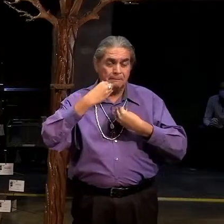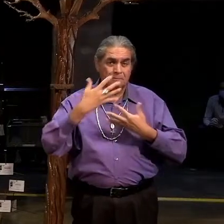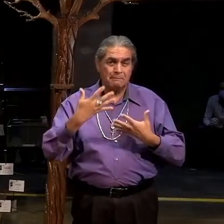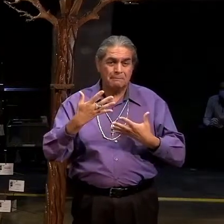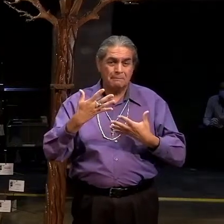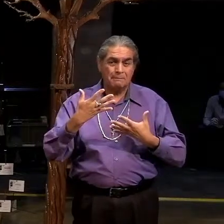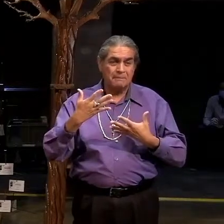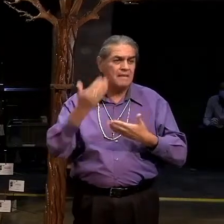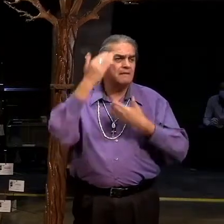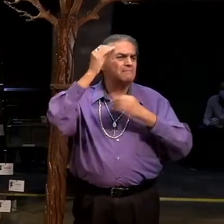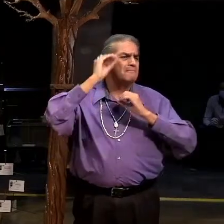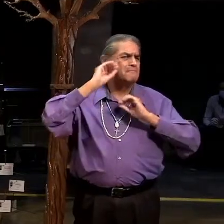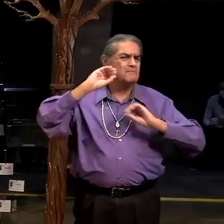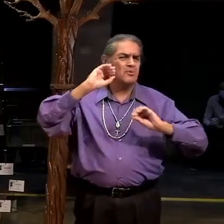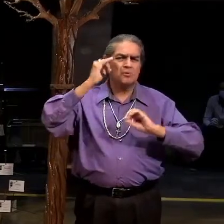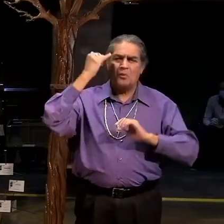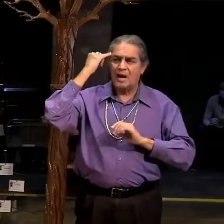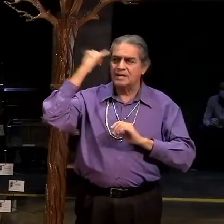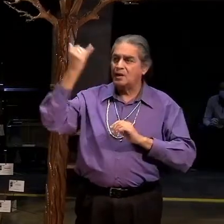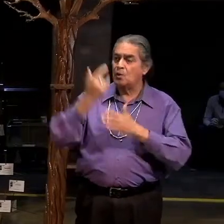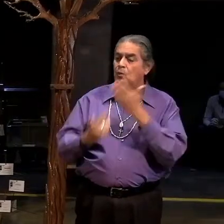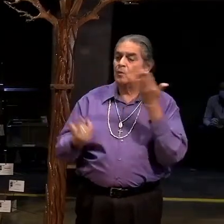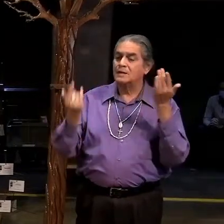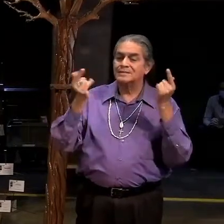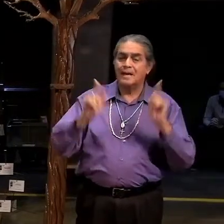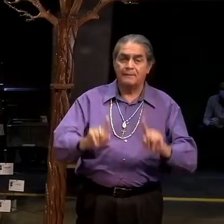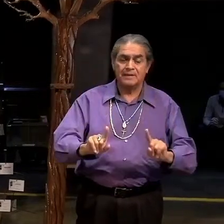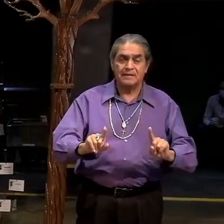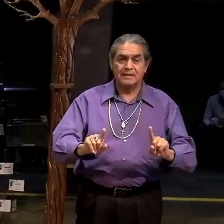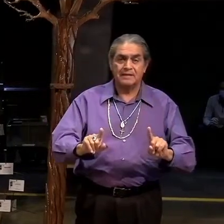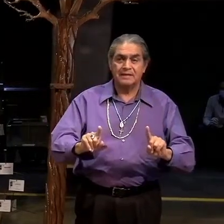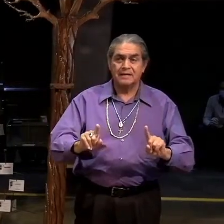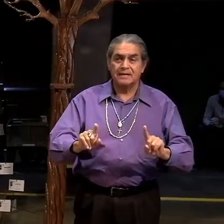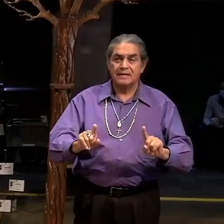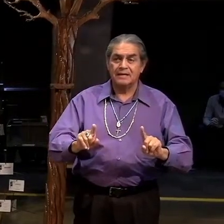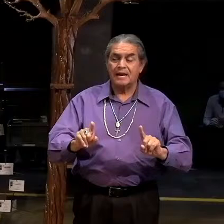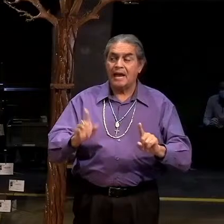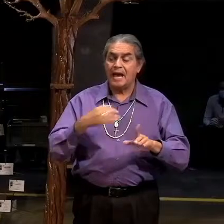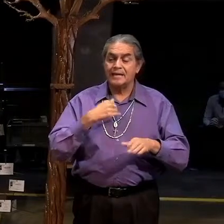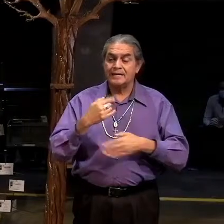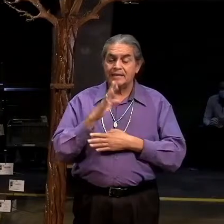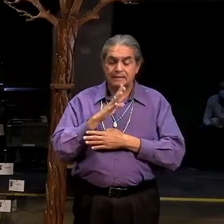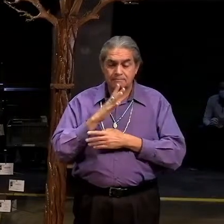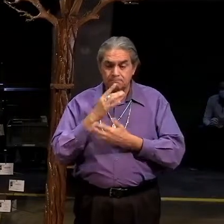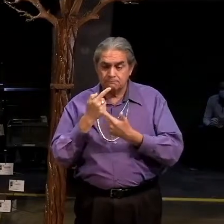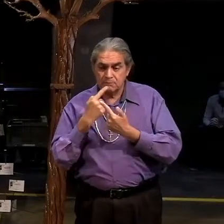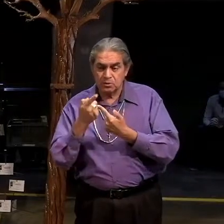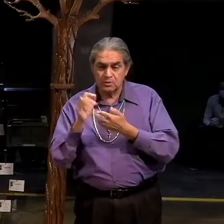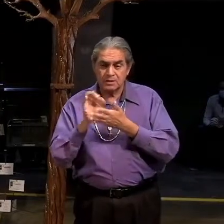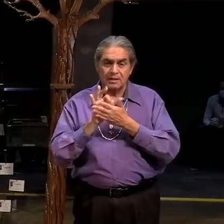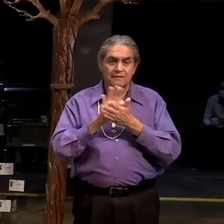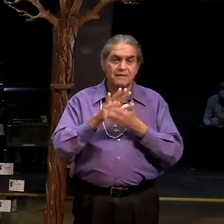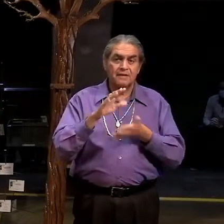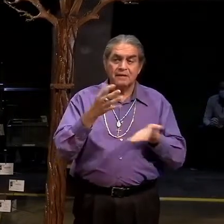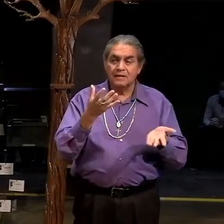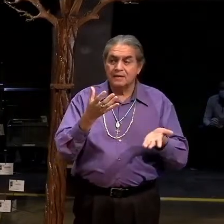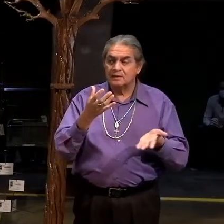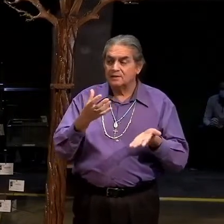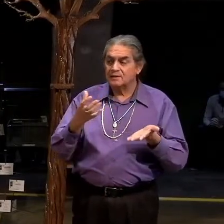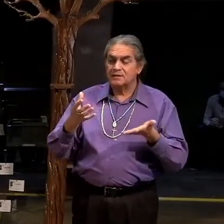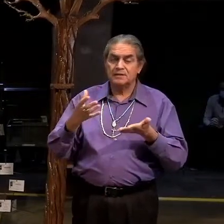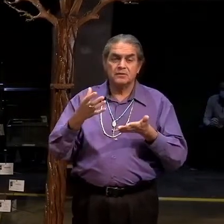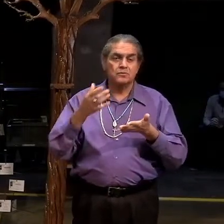They have no idea what is happening. And he speaks to them from his sweat and